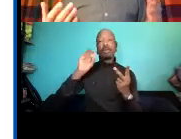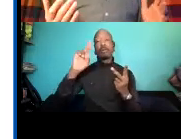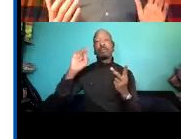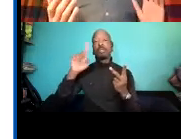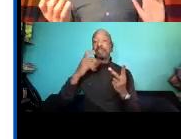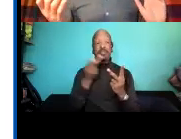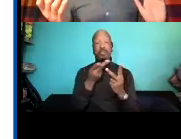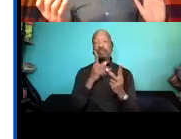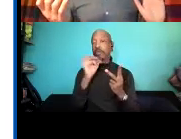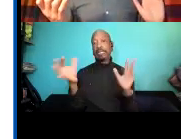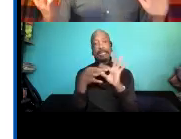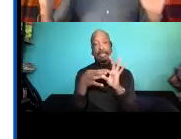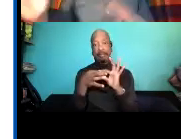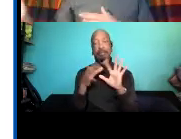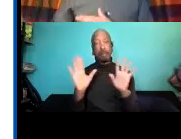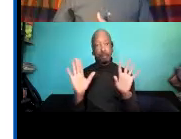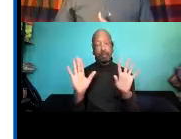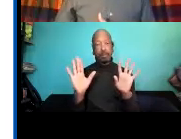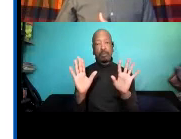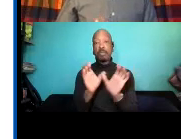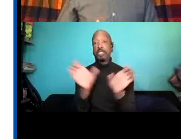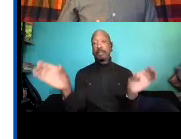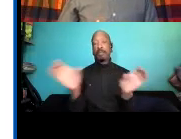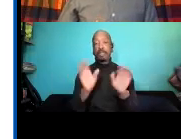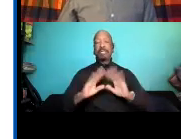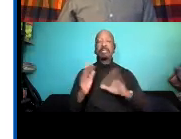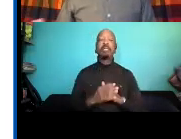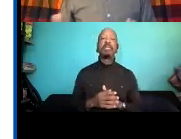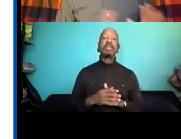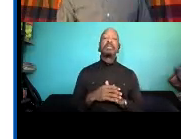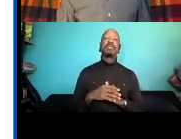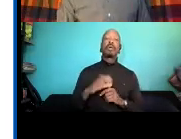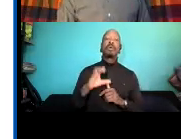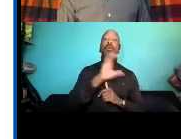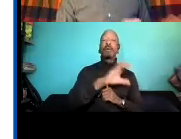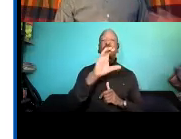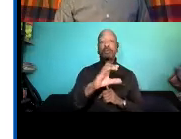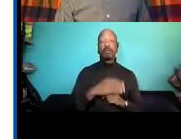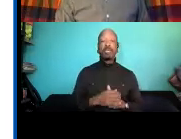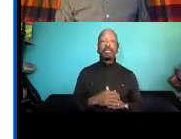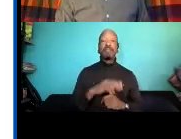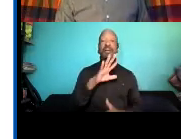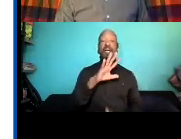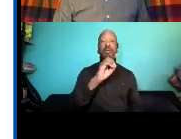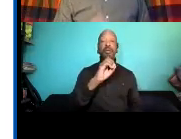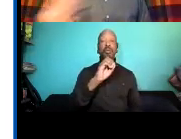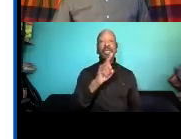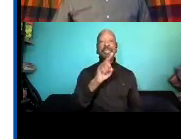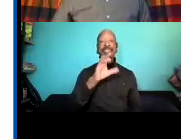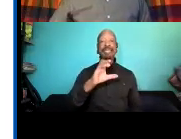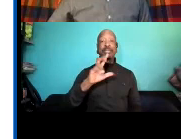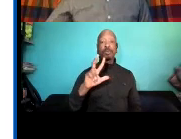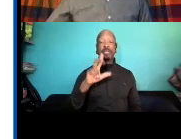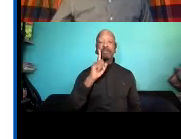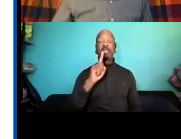So by contrast to the cooperative corporation, 501c3s are mostly limited to activities